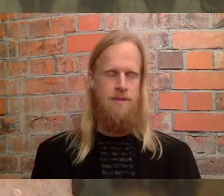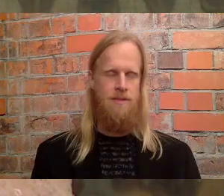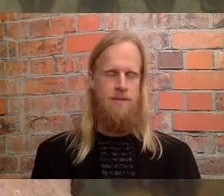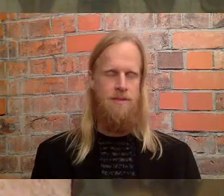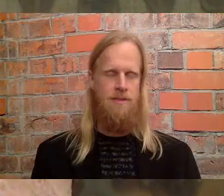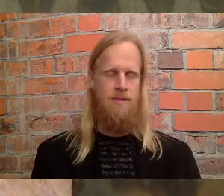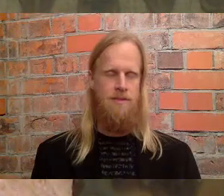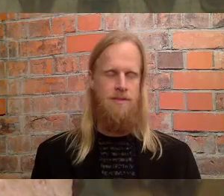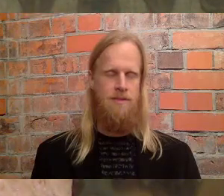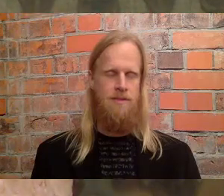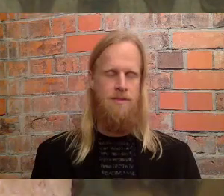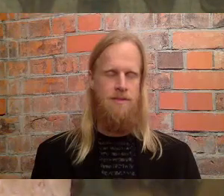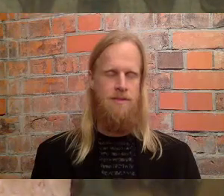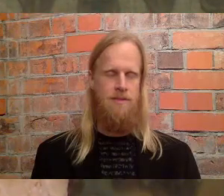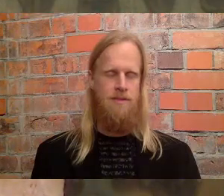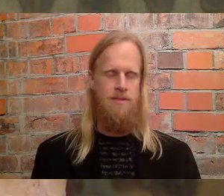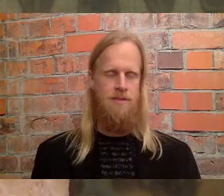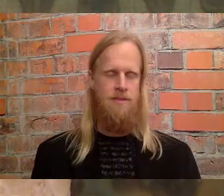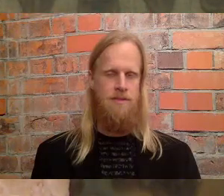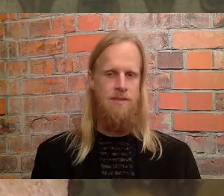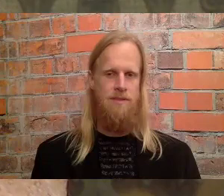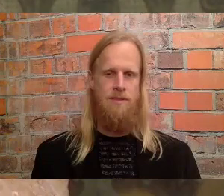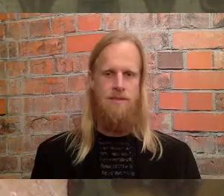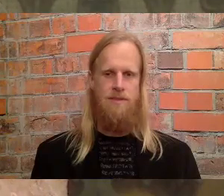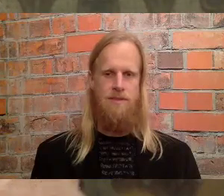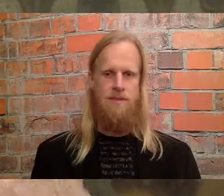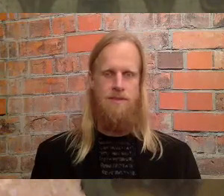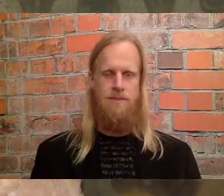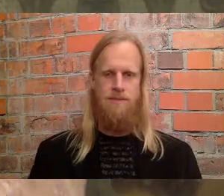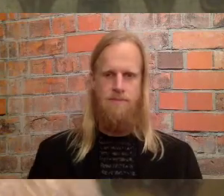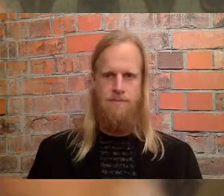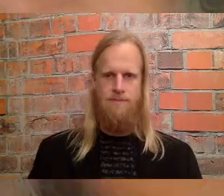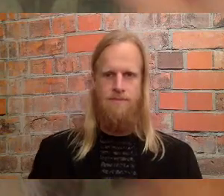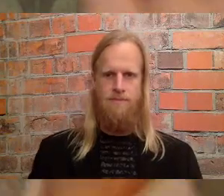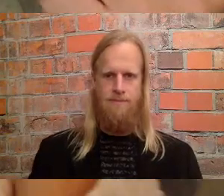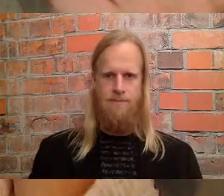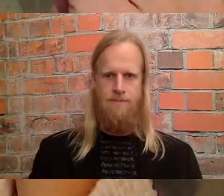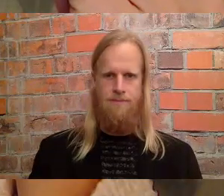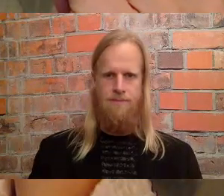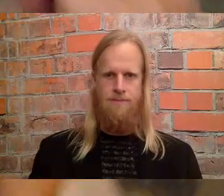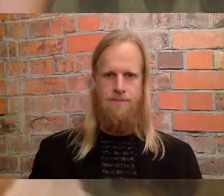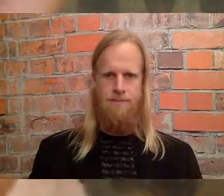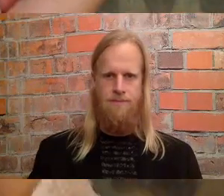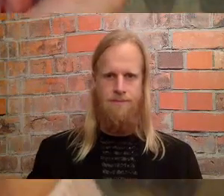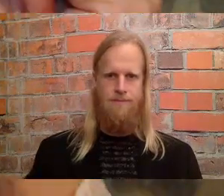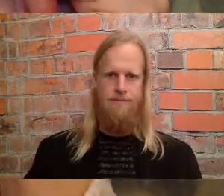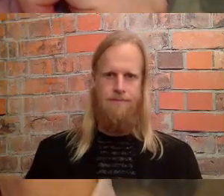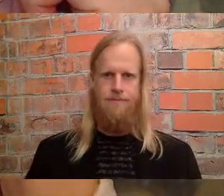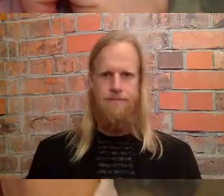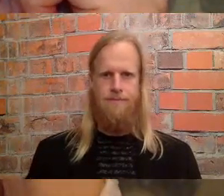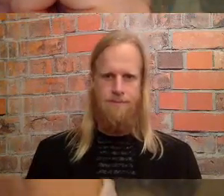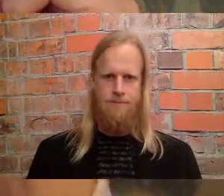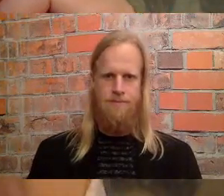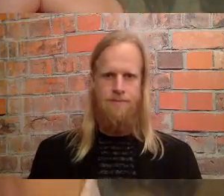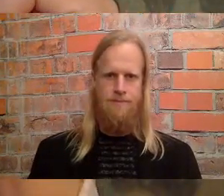says, to shine my light. Chandeep says, beauty. Diana says, nature and dance. Pam